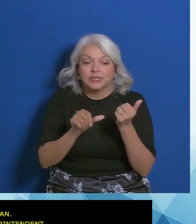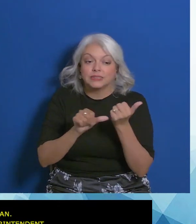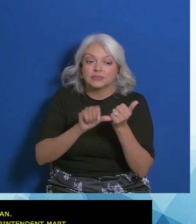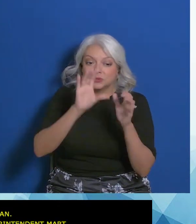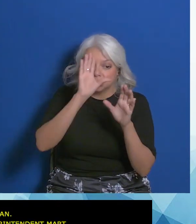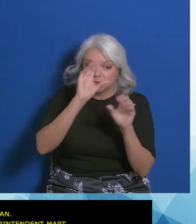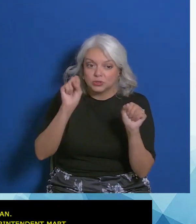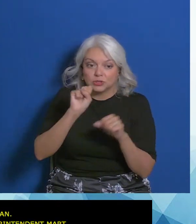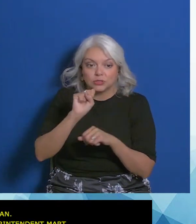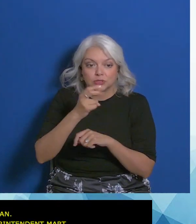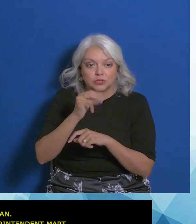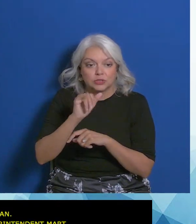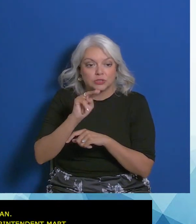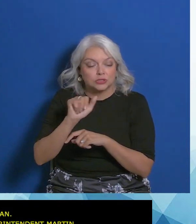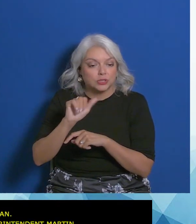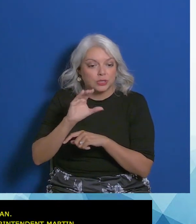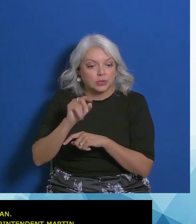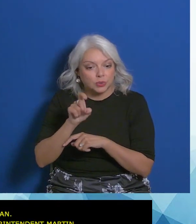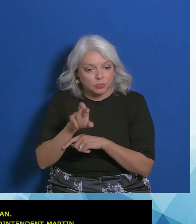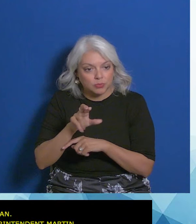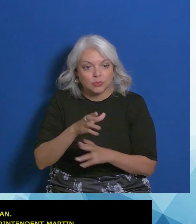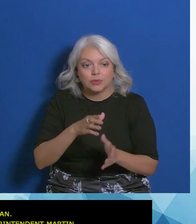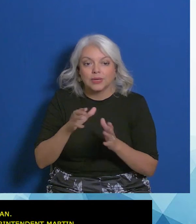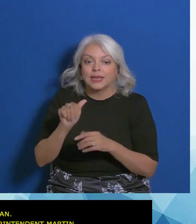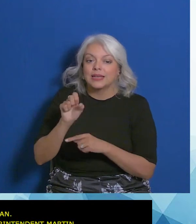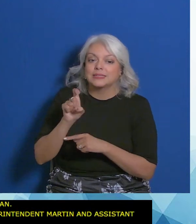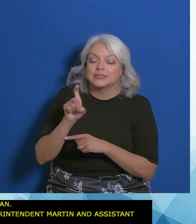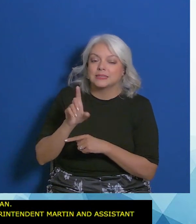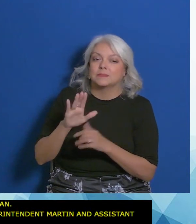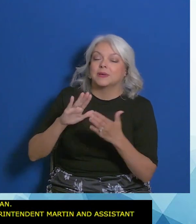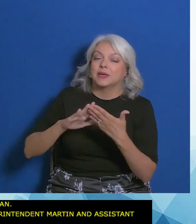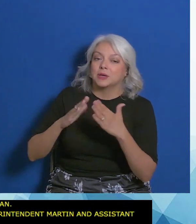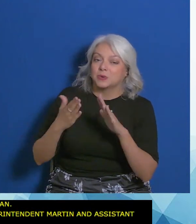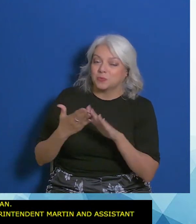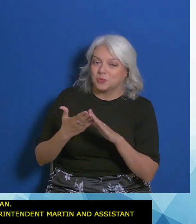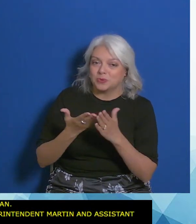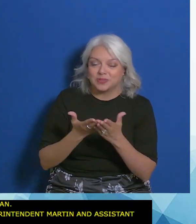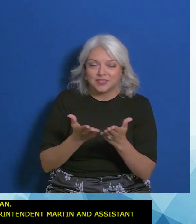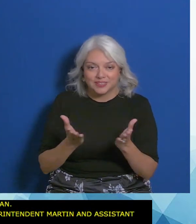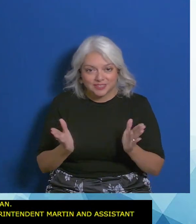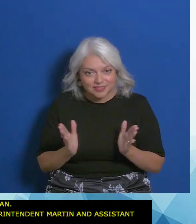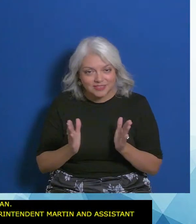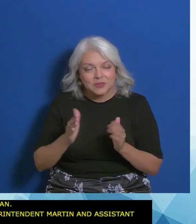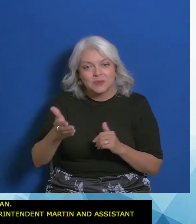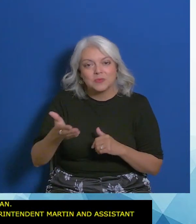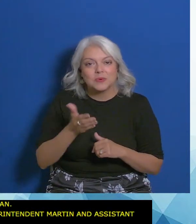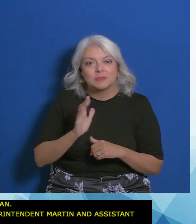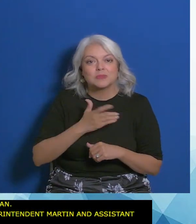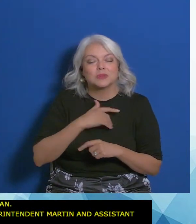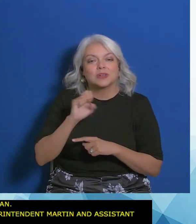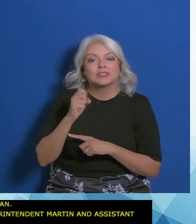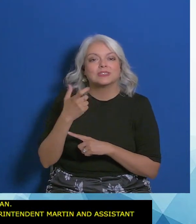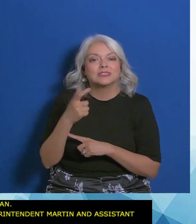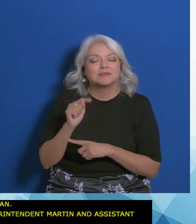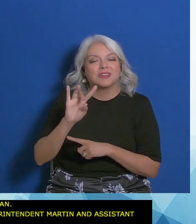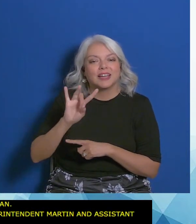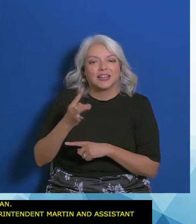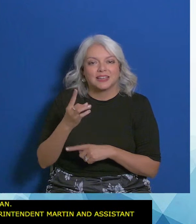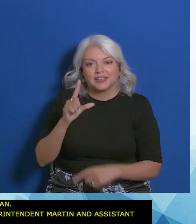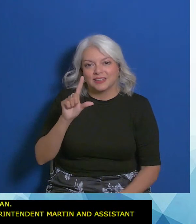Superintendent Cooper, and the ASDB community. Welcome to our September